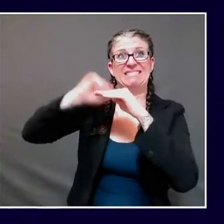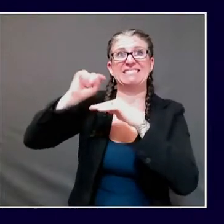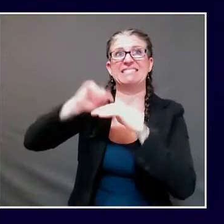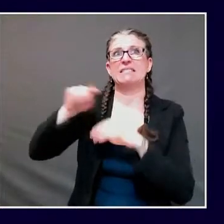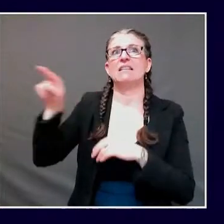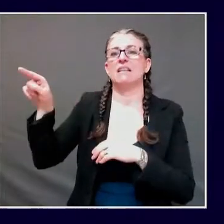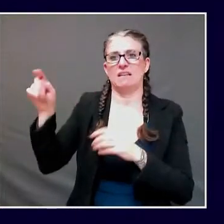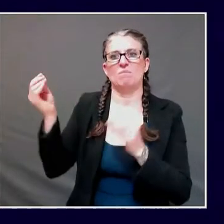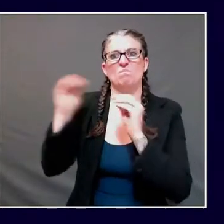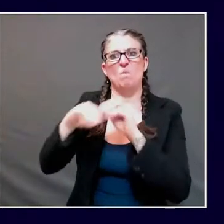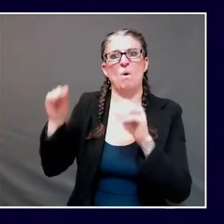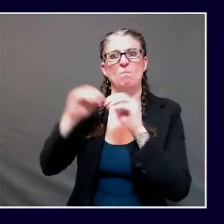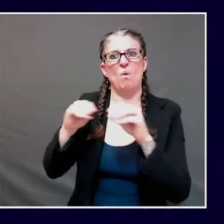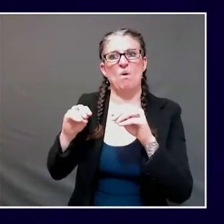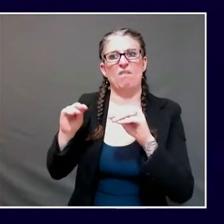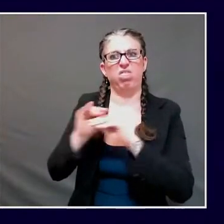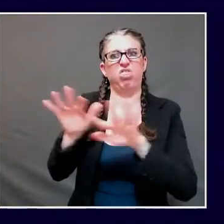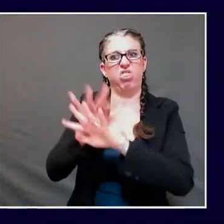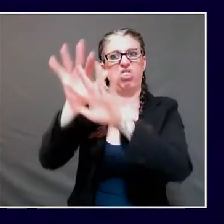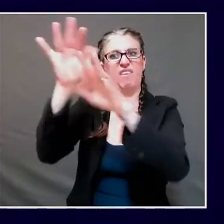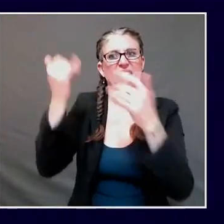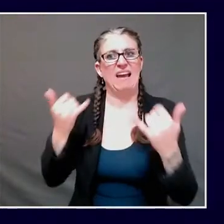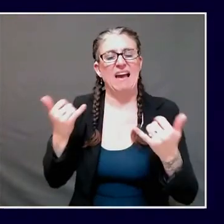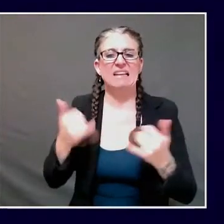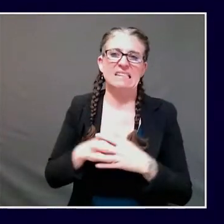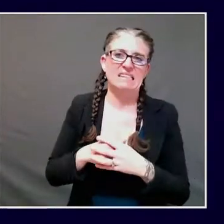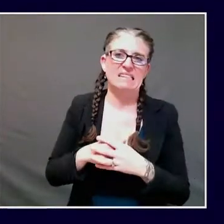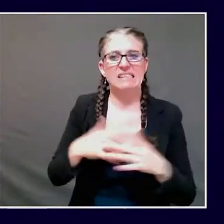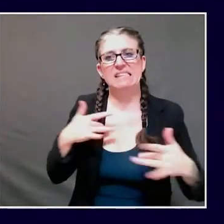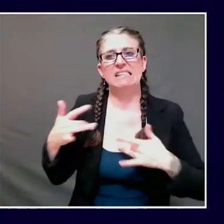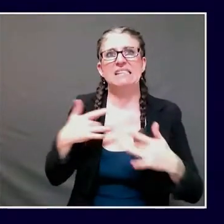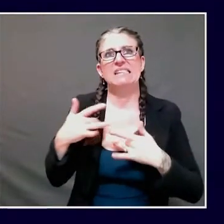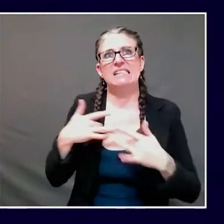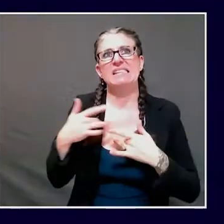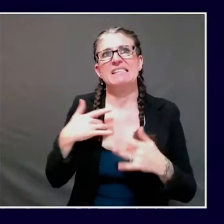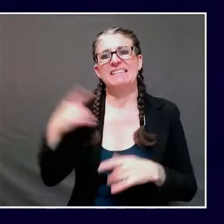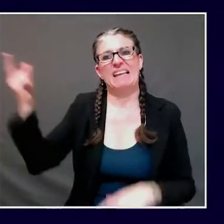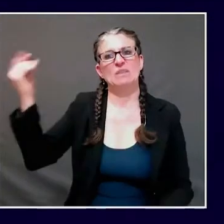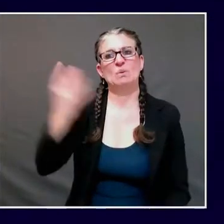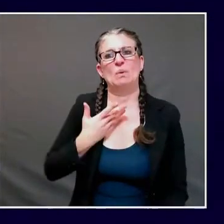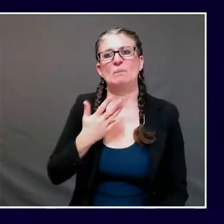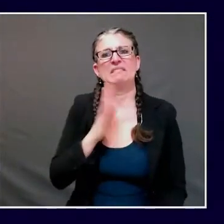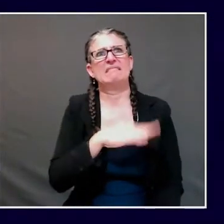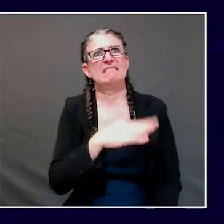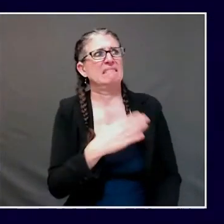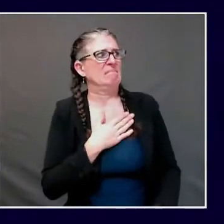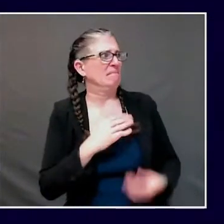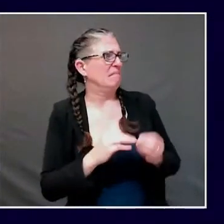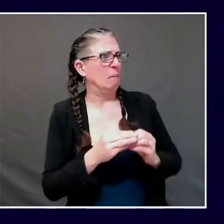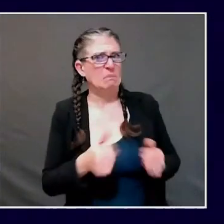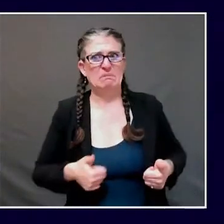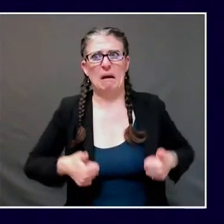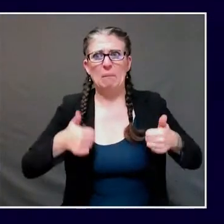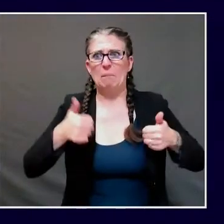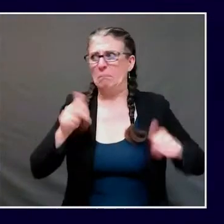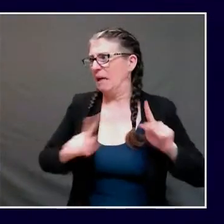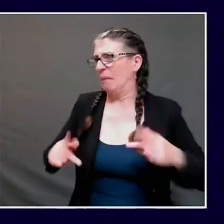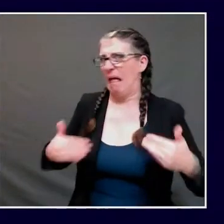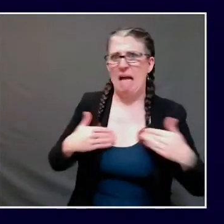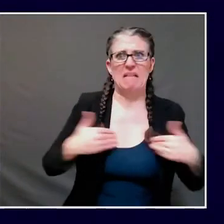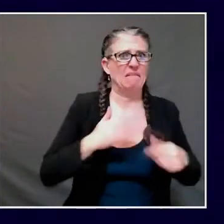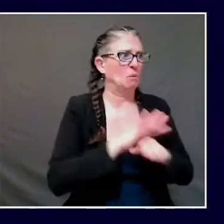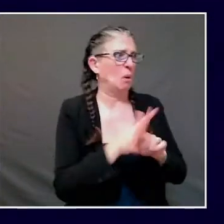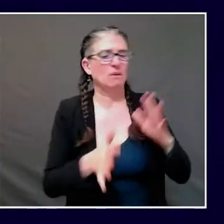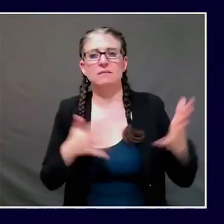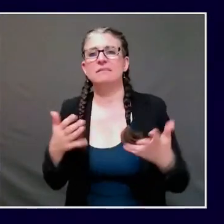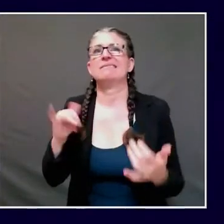Maine, they too are starting to see this increase in number of cases. So let's hope we can all collectively keep a lid